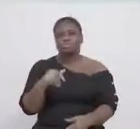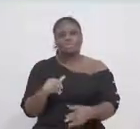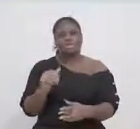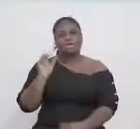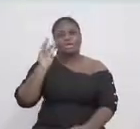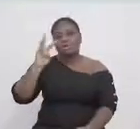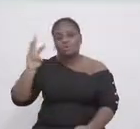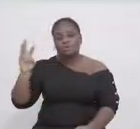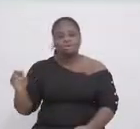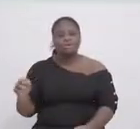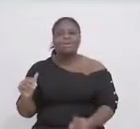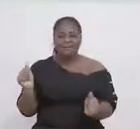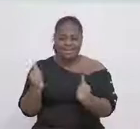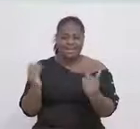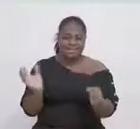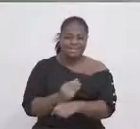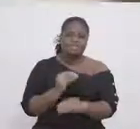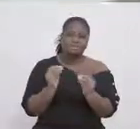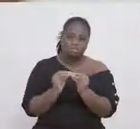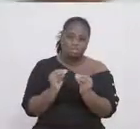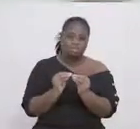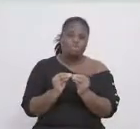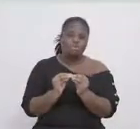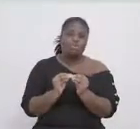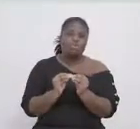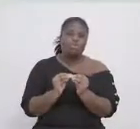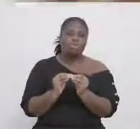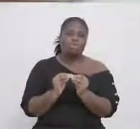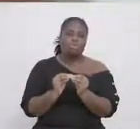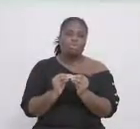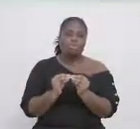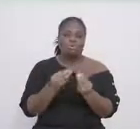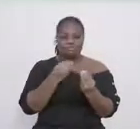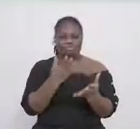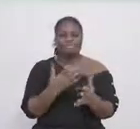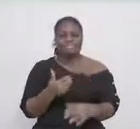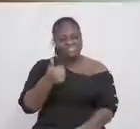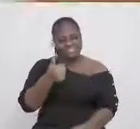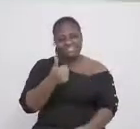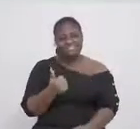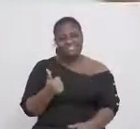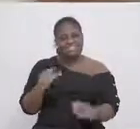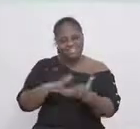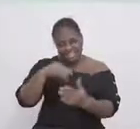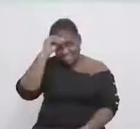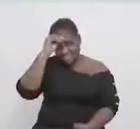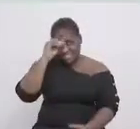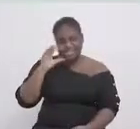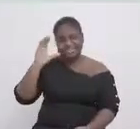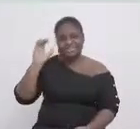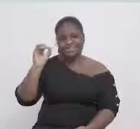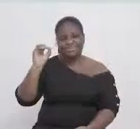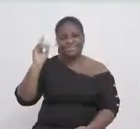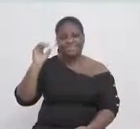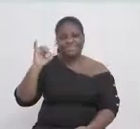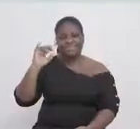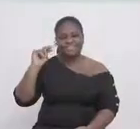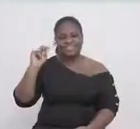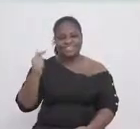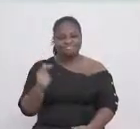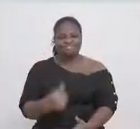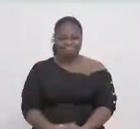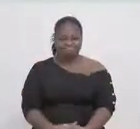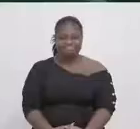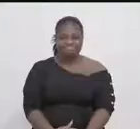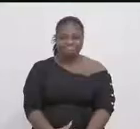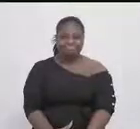website, you can find more information about how you can enroll your child and then yourself in learning coding. Everybody can get involved. Thank you.